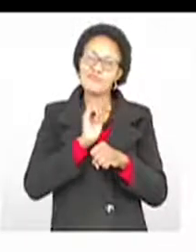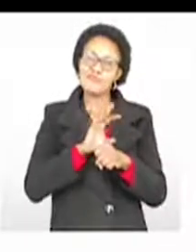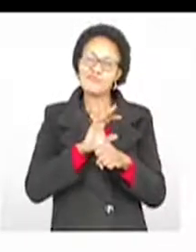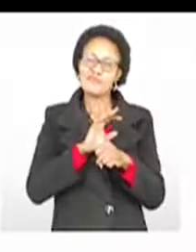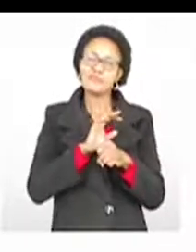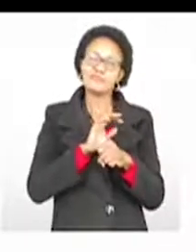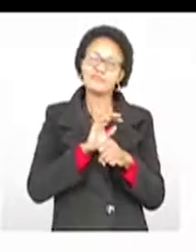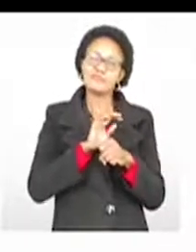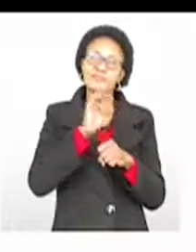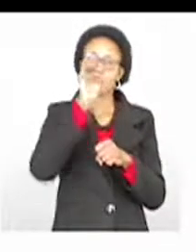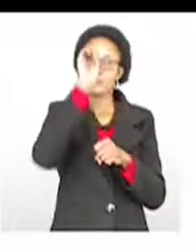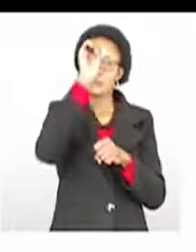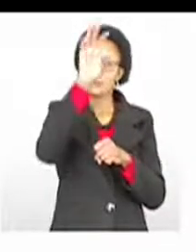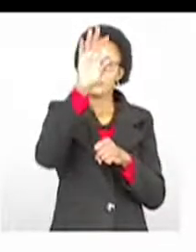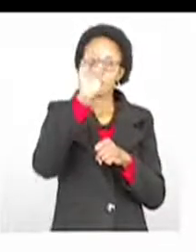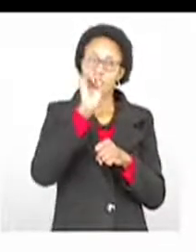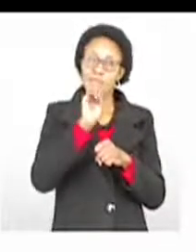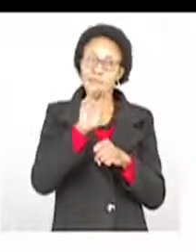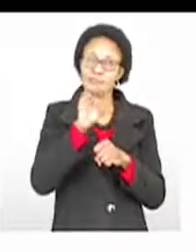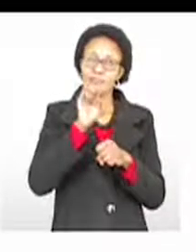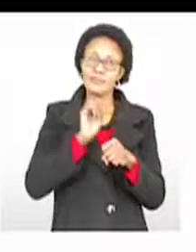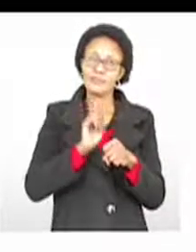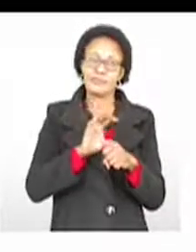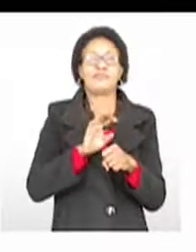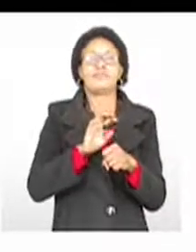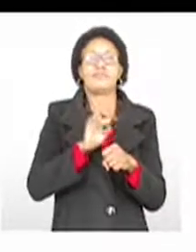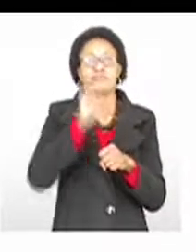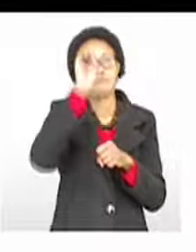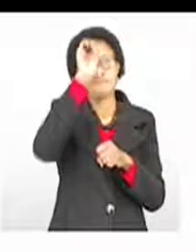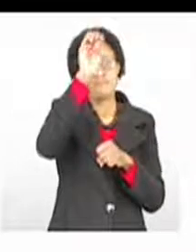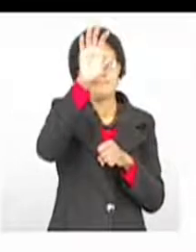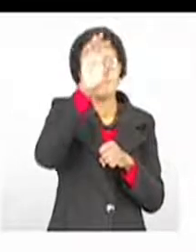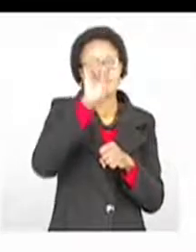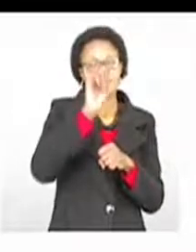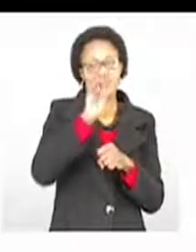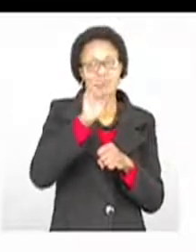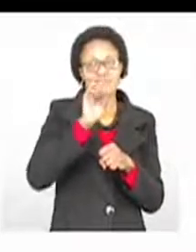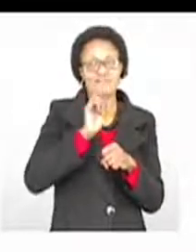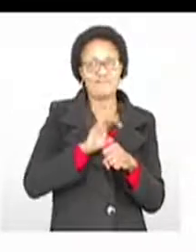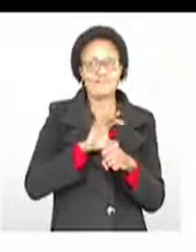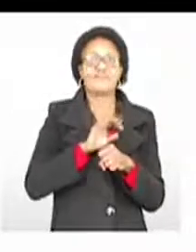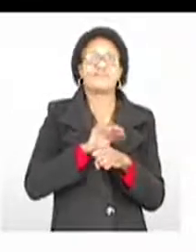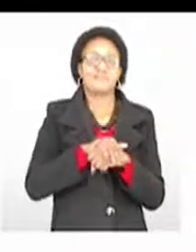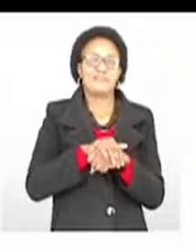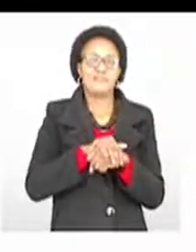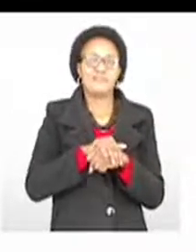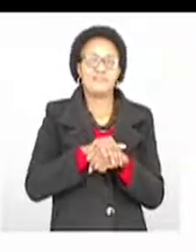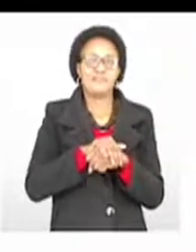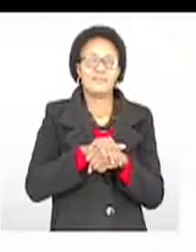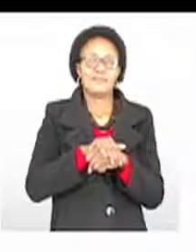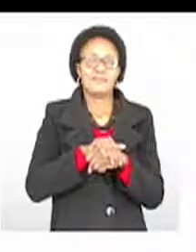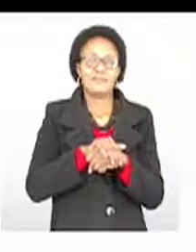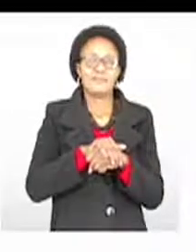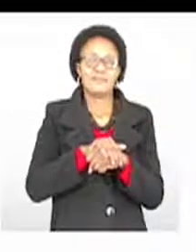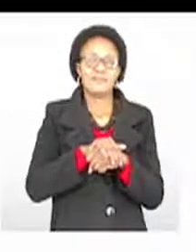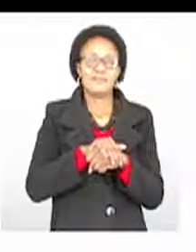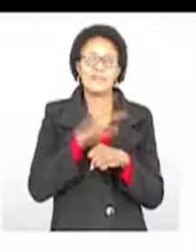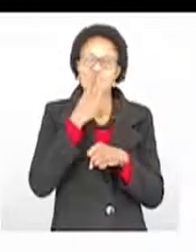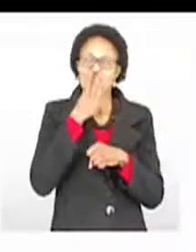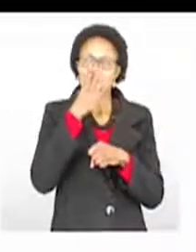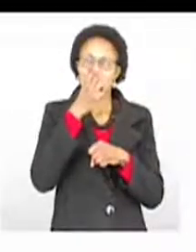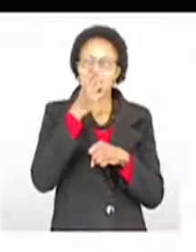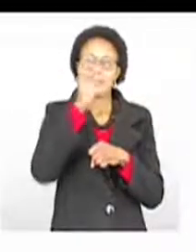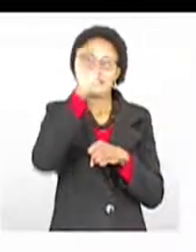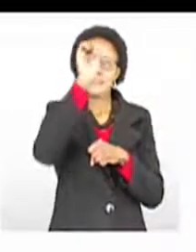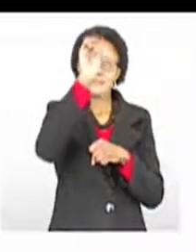correct word is traffic lights. You can see that there is a traffic